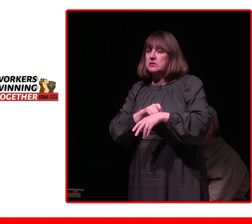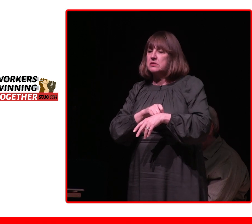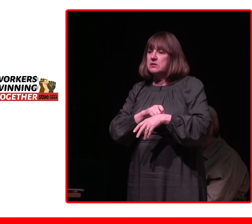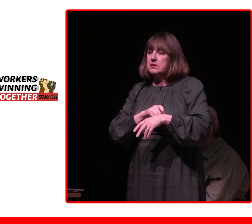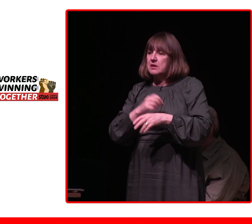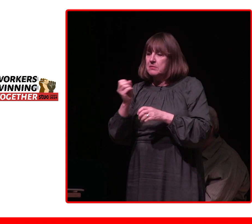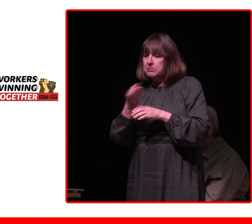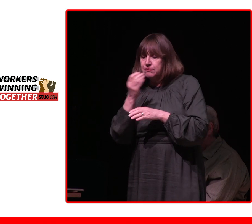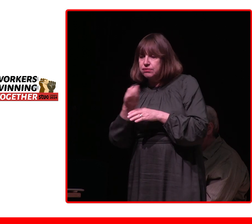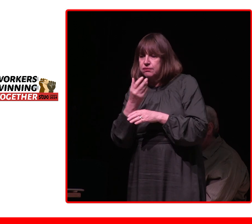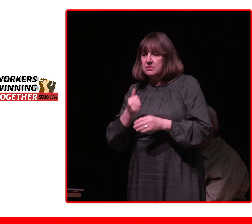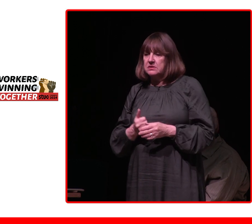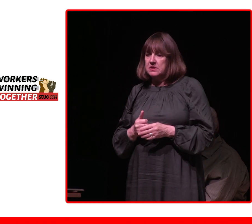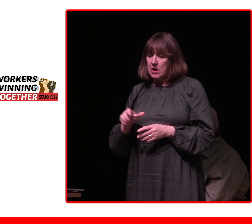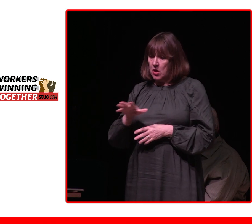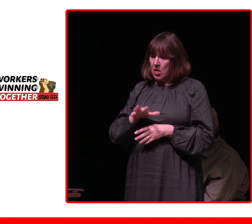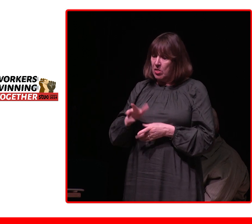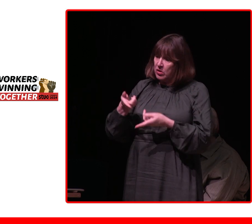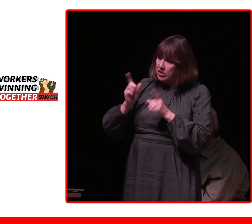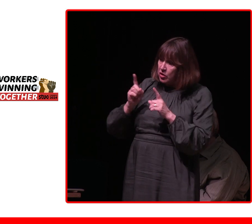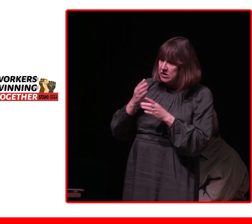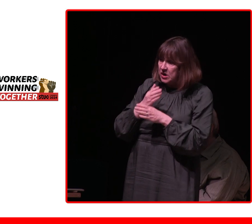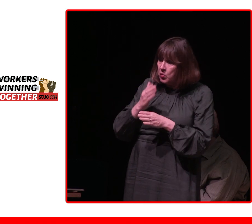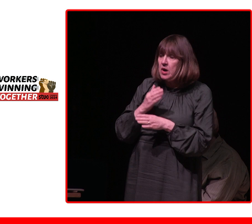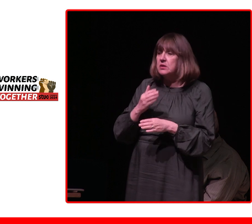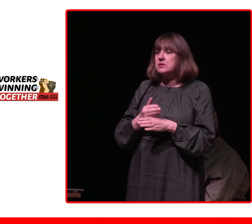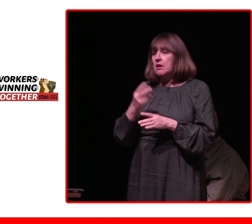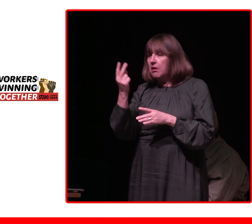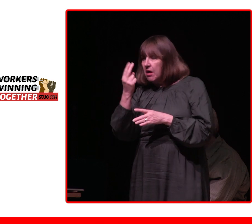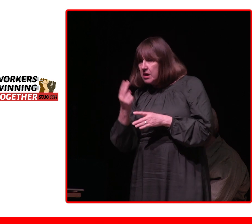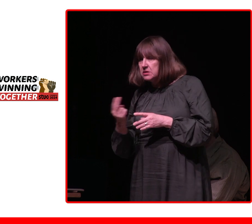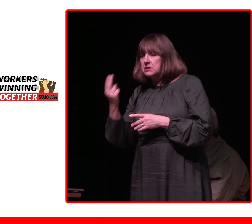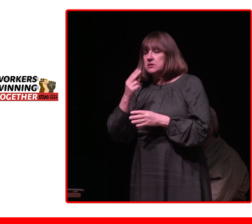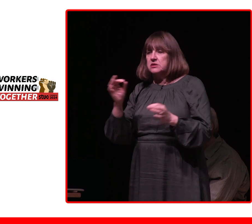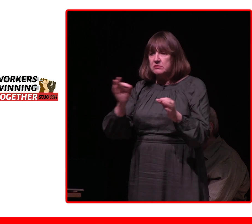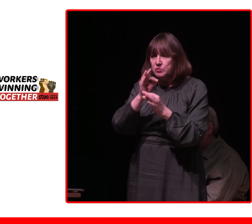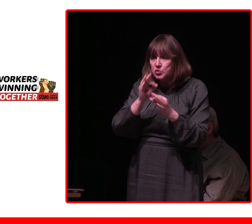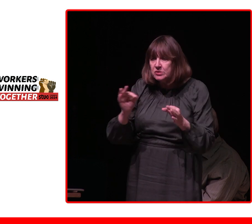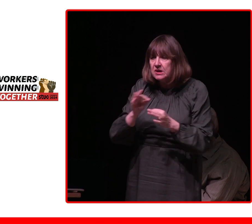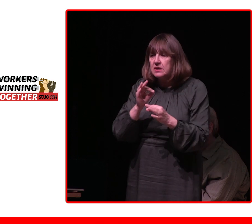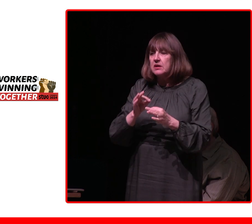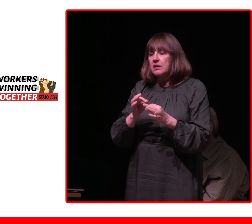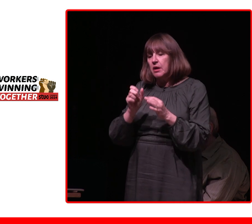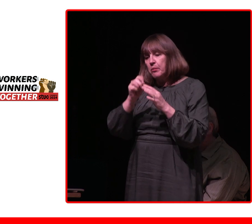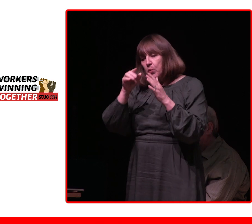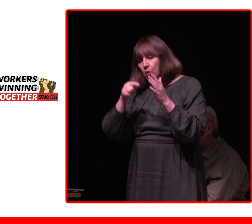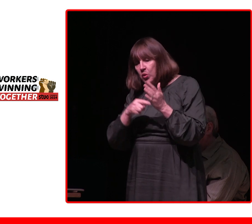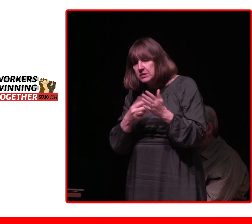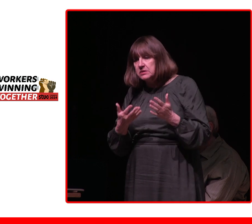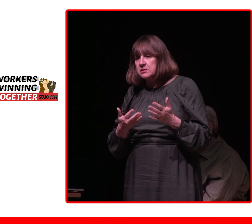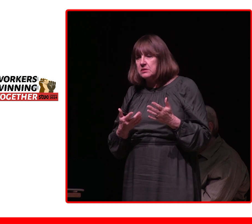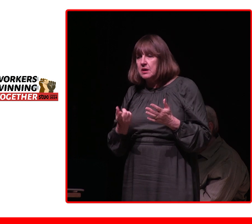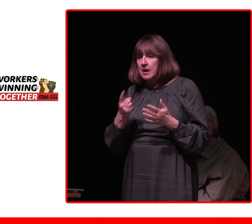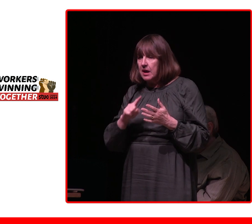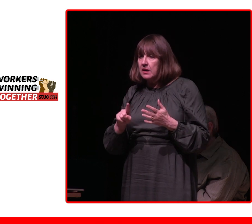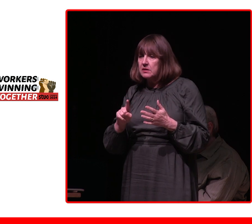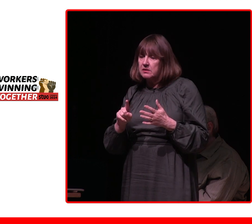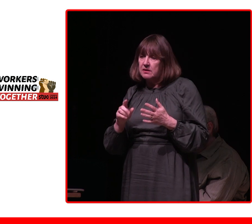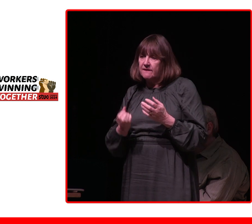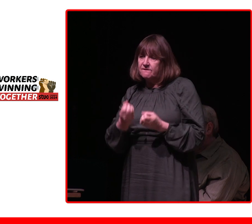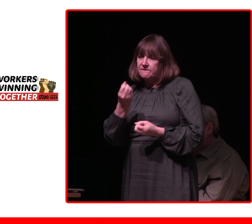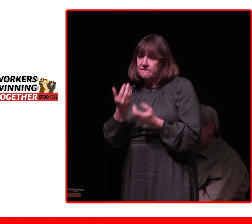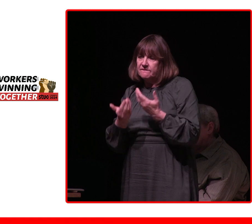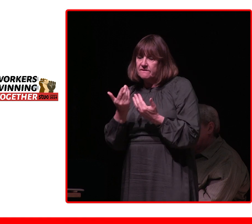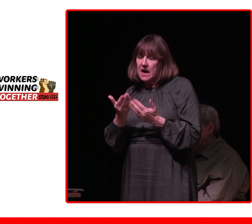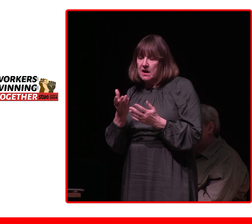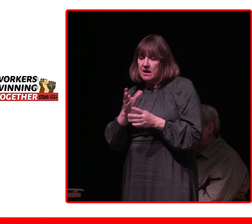paramedics, local authority workers, artists, musicians, poets and firefighters.